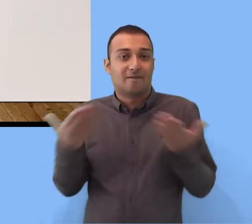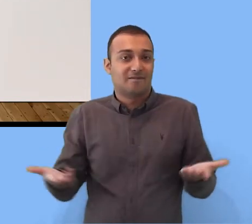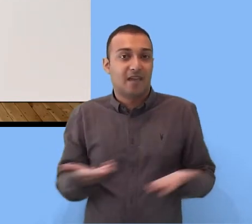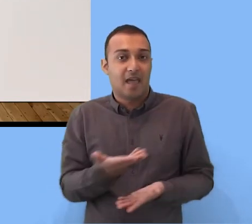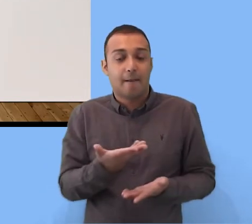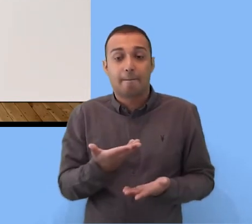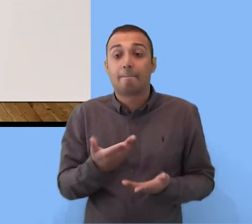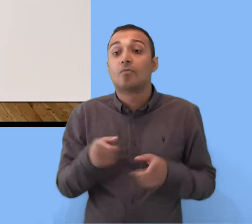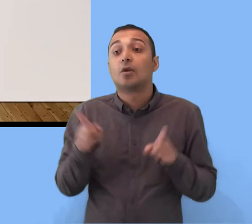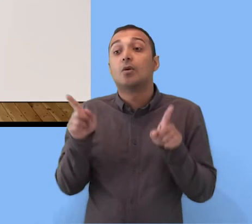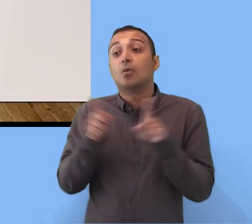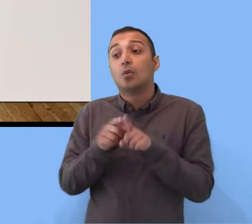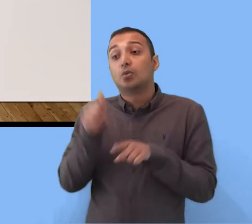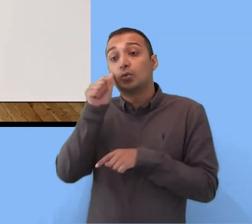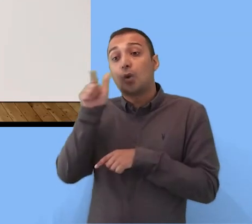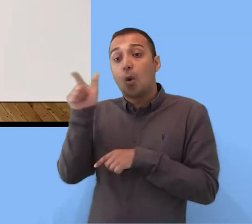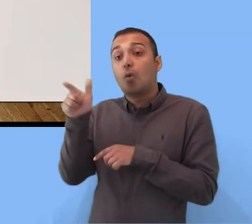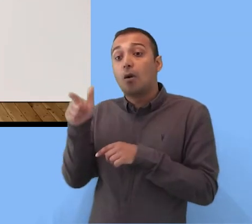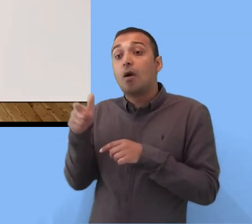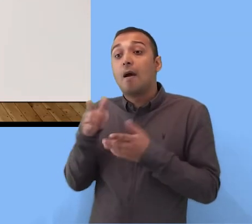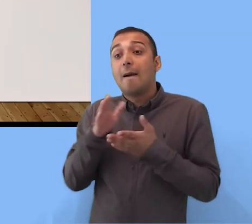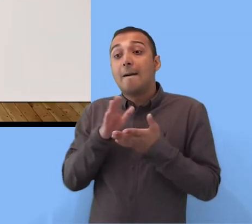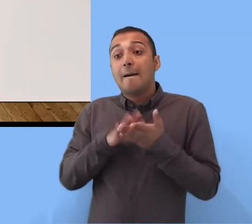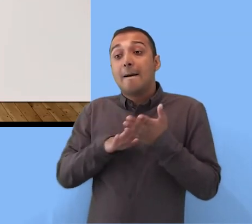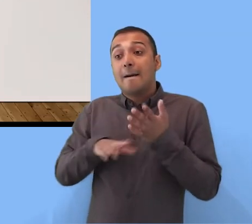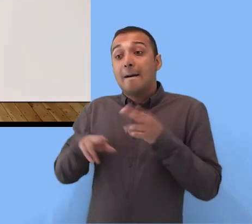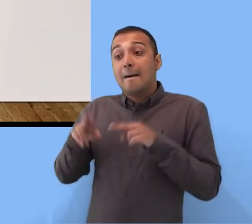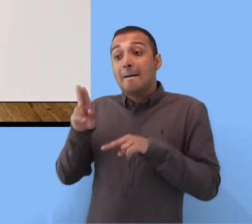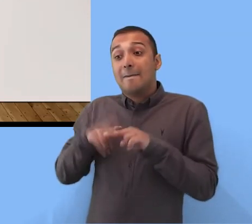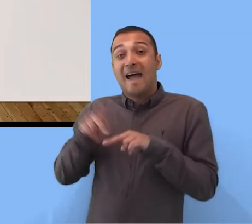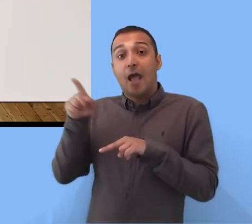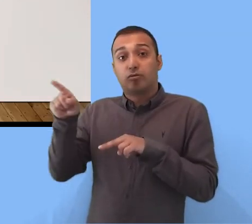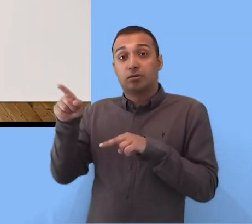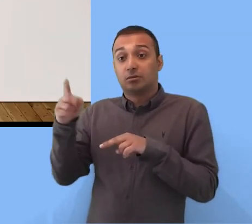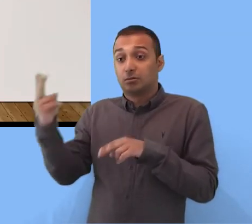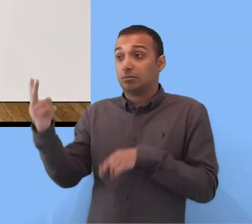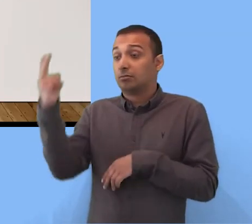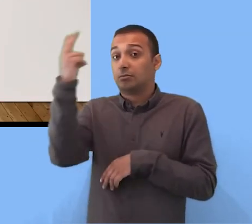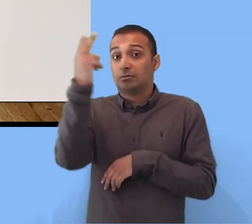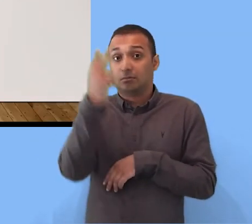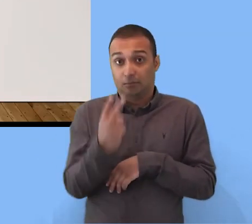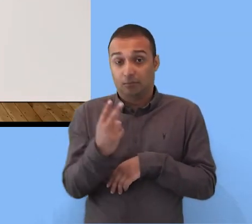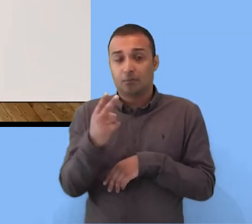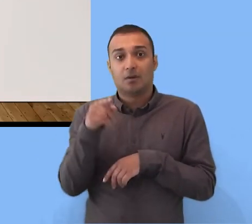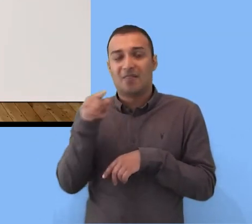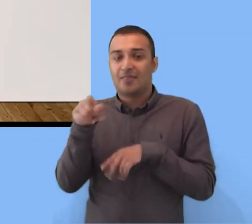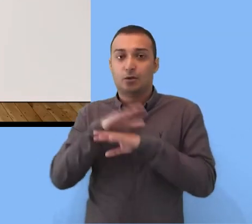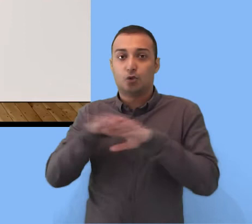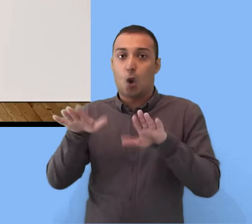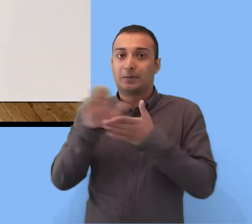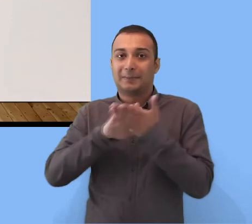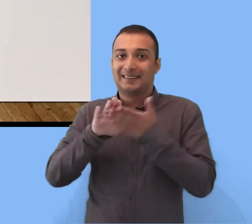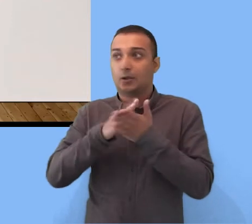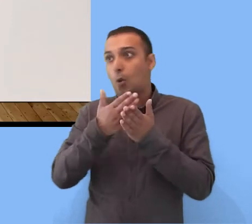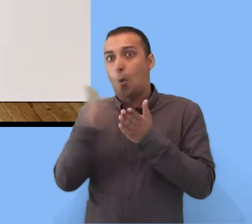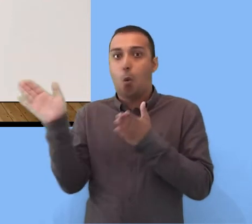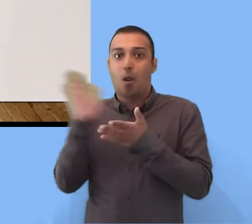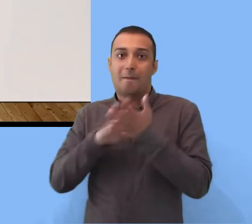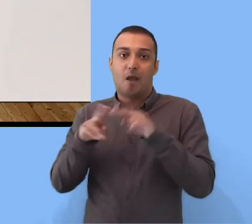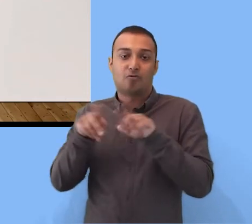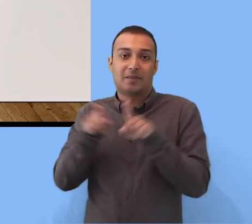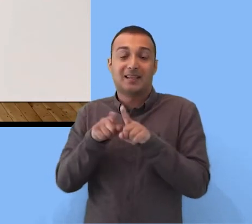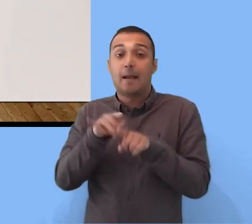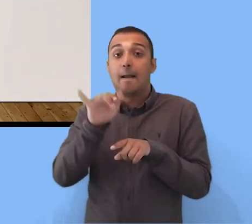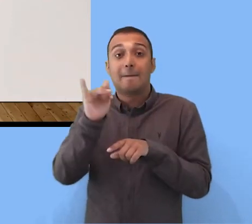parent body. Parents who come into school, this has again already been mentioned, parents who are comfortable coming into school to read with children